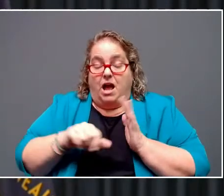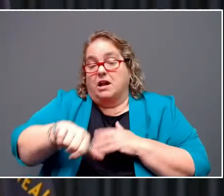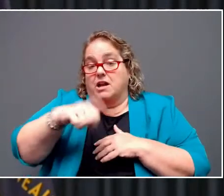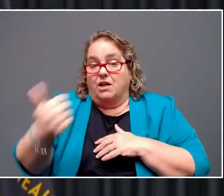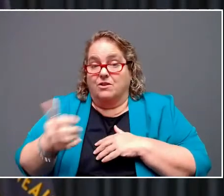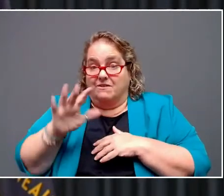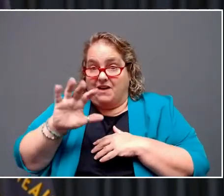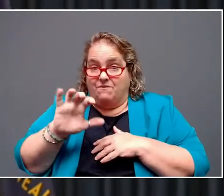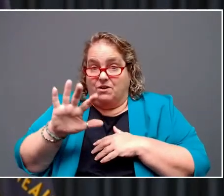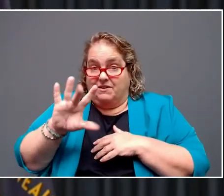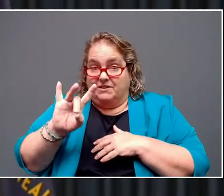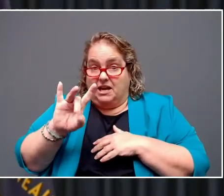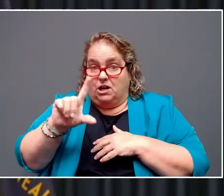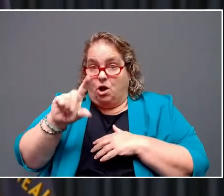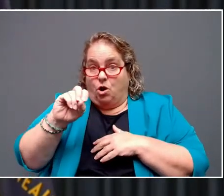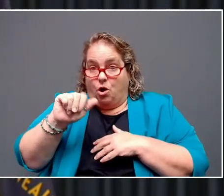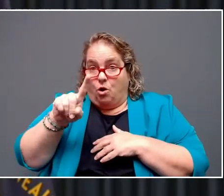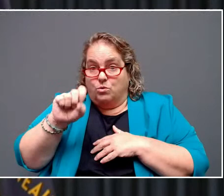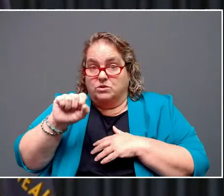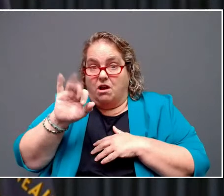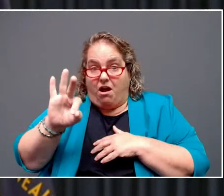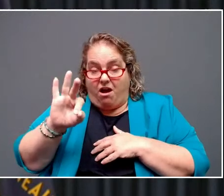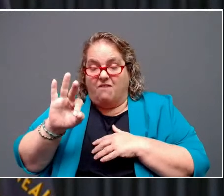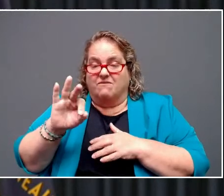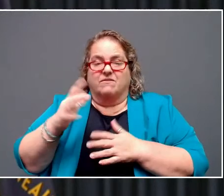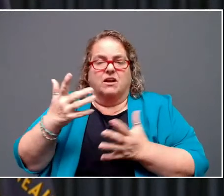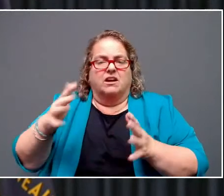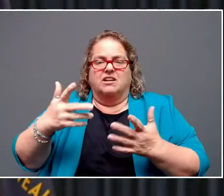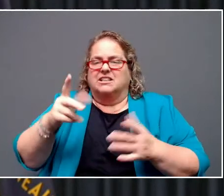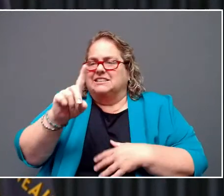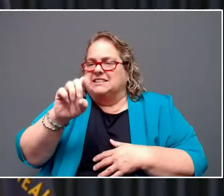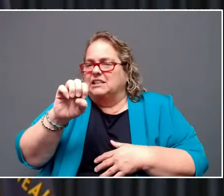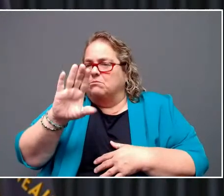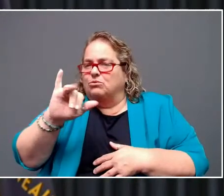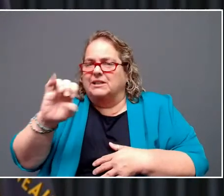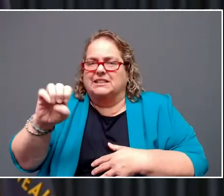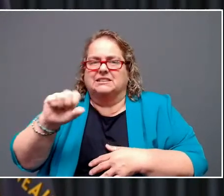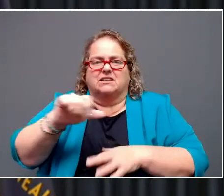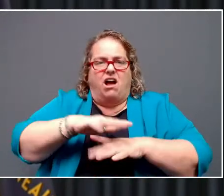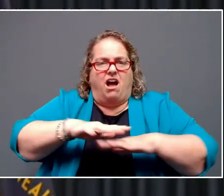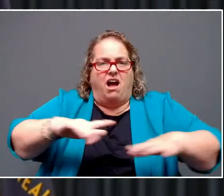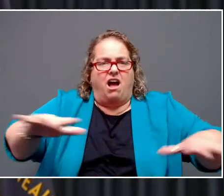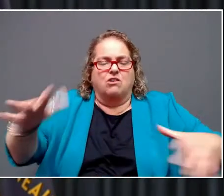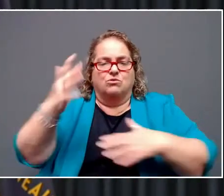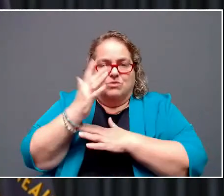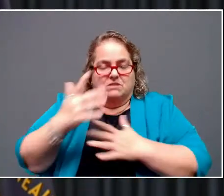558 loads of debris were removed Wednesday from the right-of-way and the waterway. They amount to